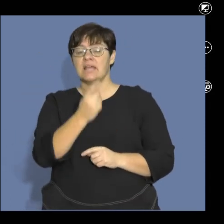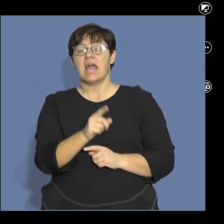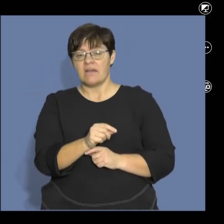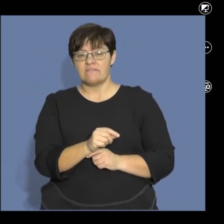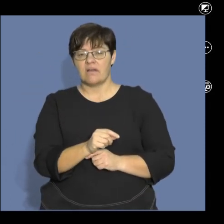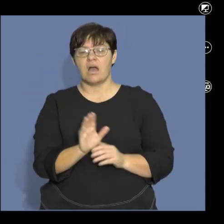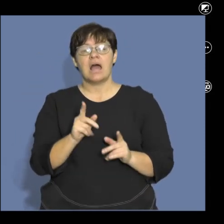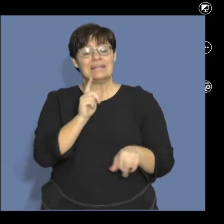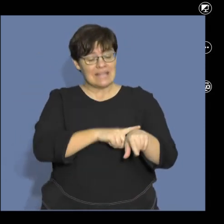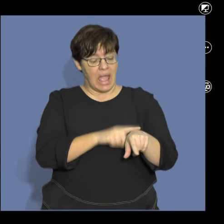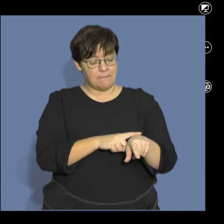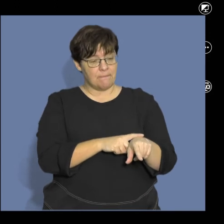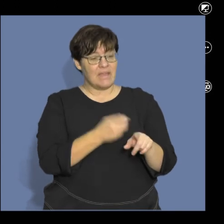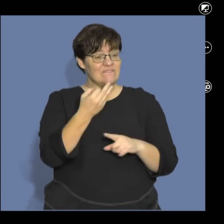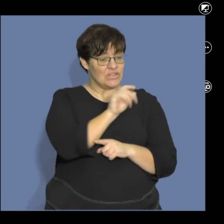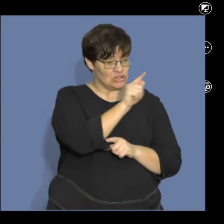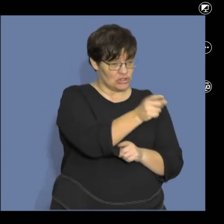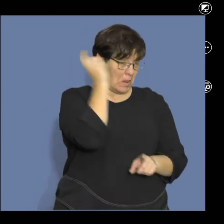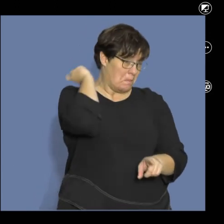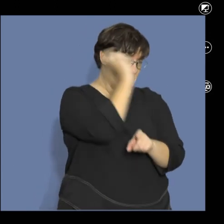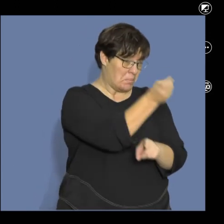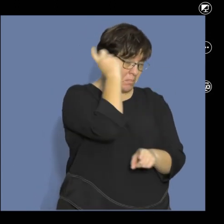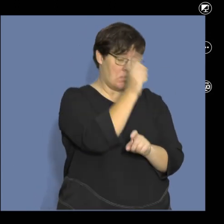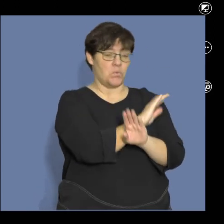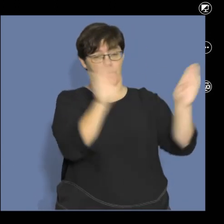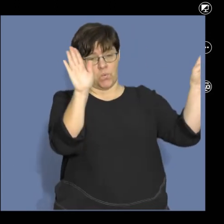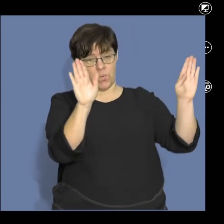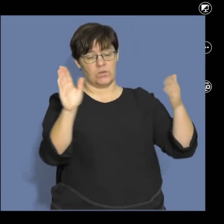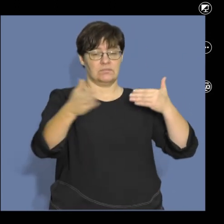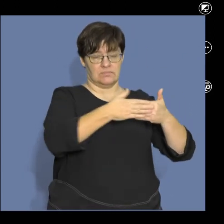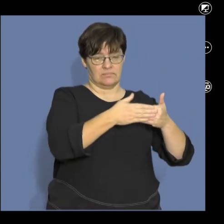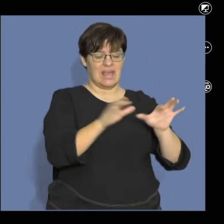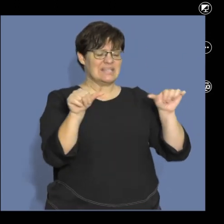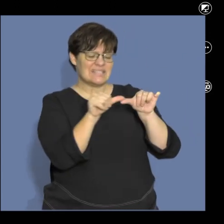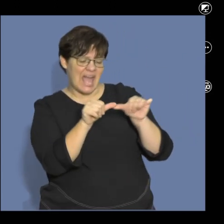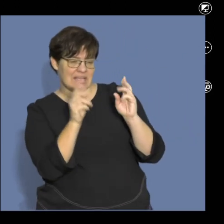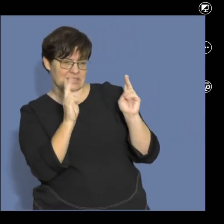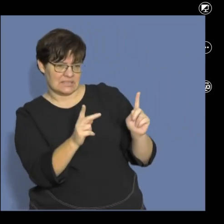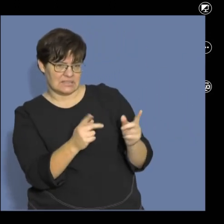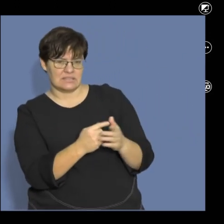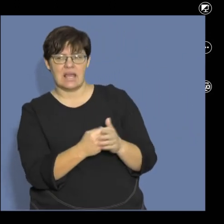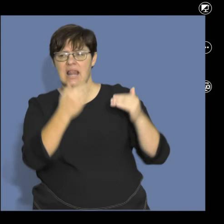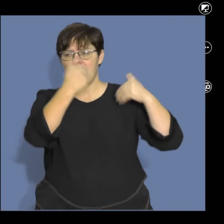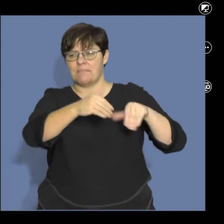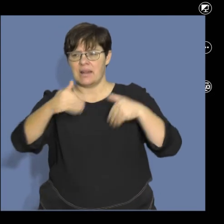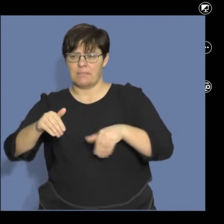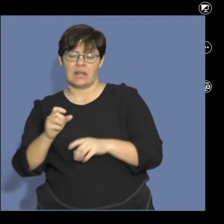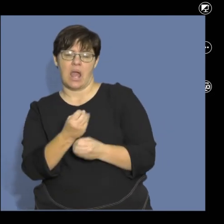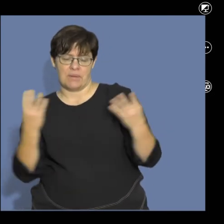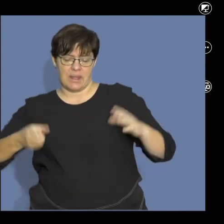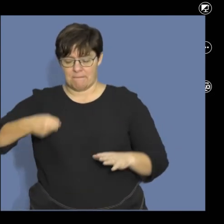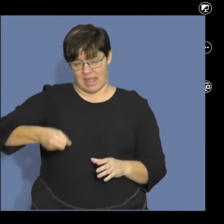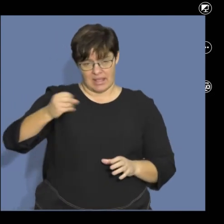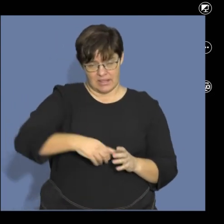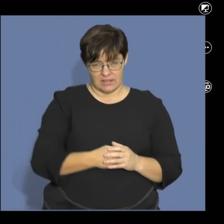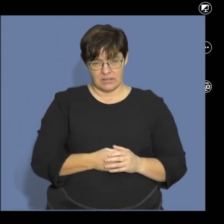says there are closed seasons for certain fish species. The legal size and bag